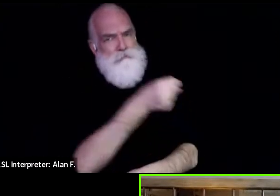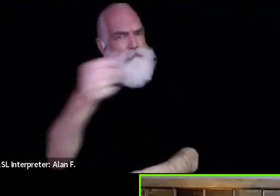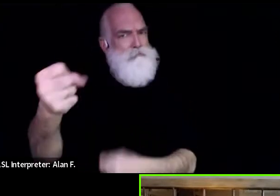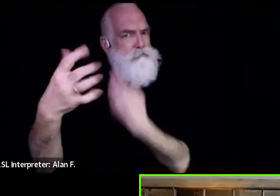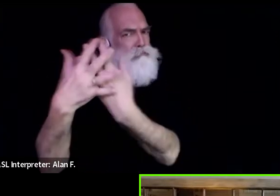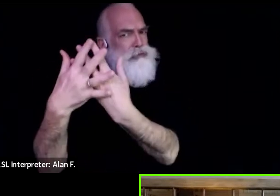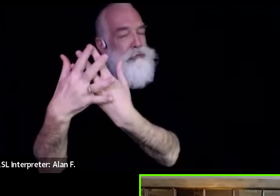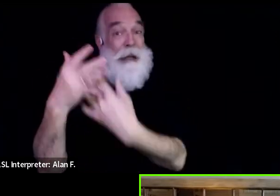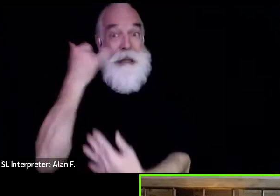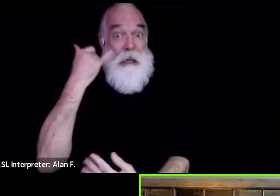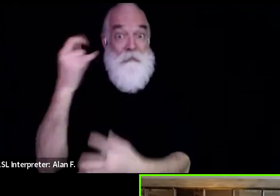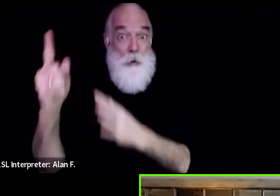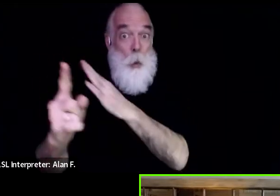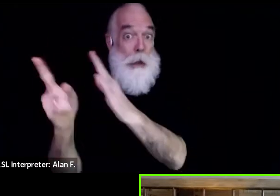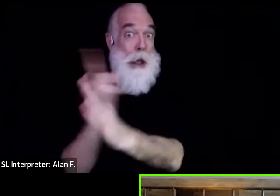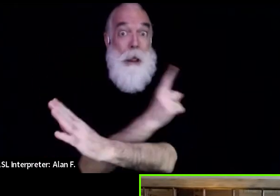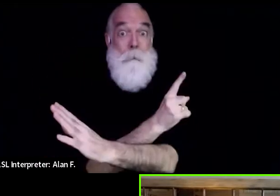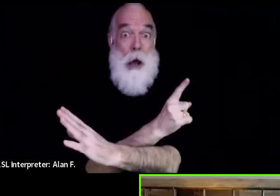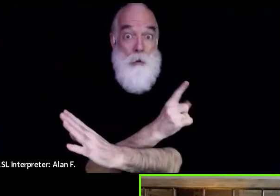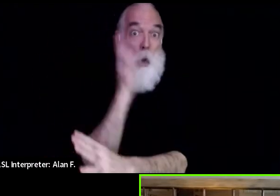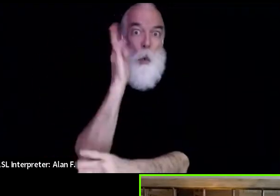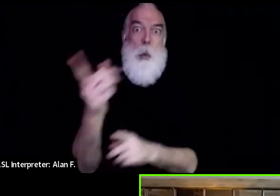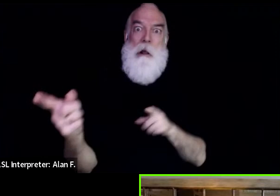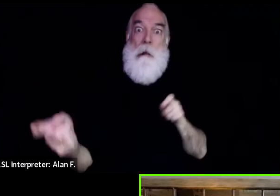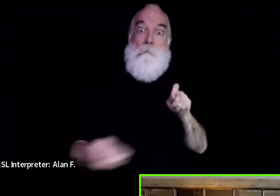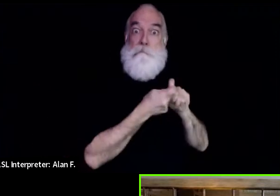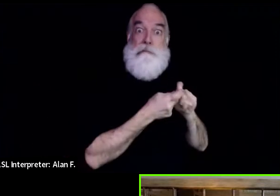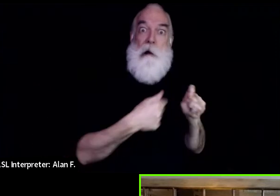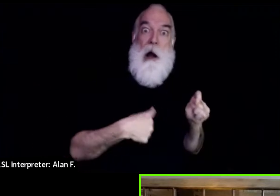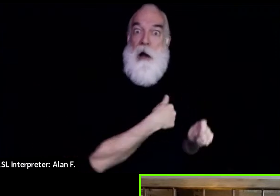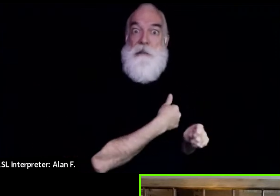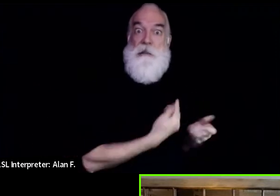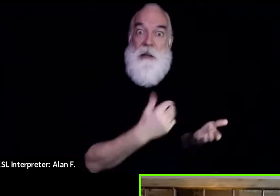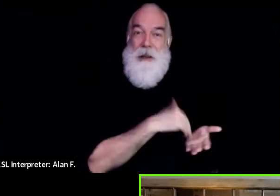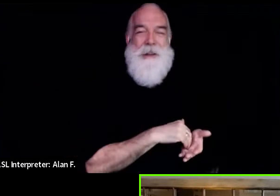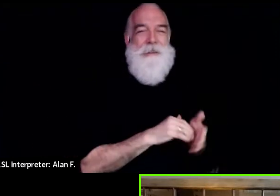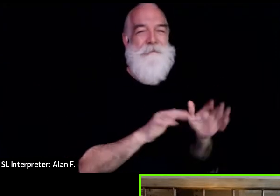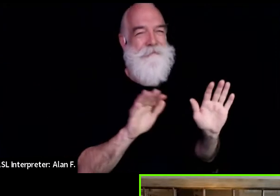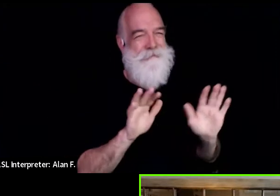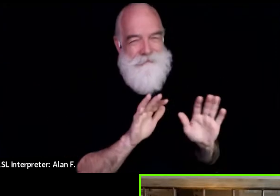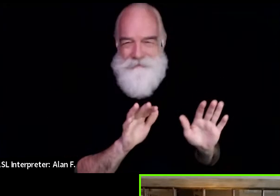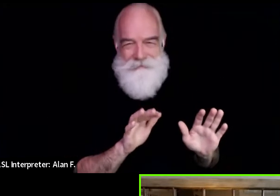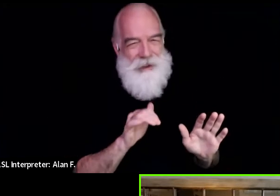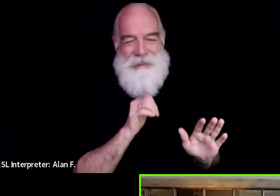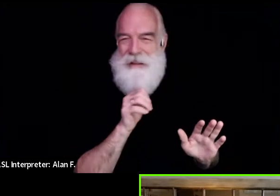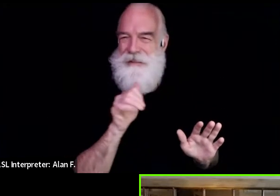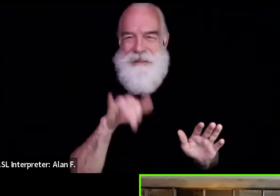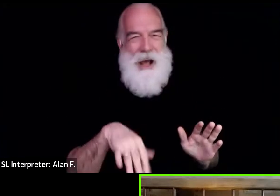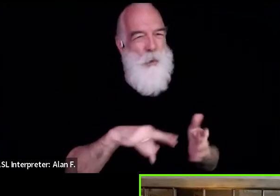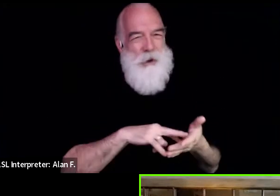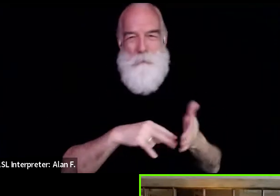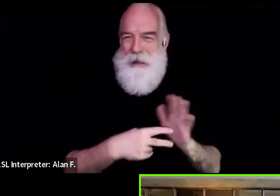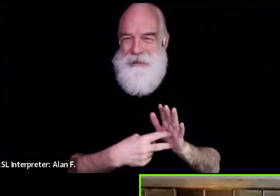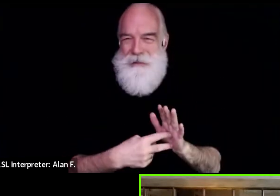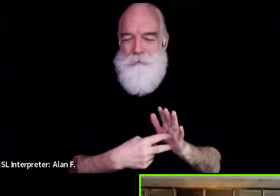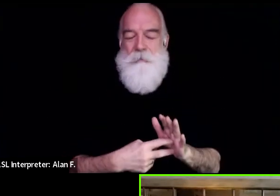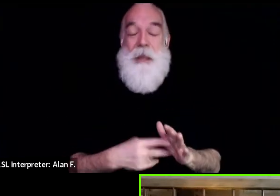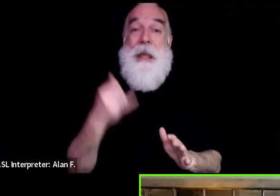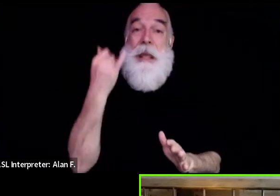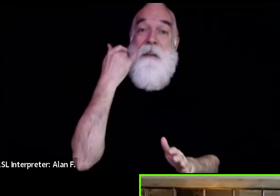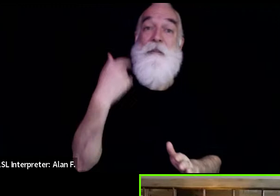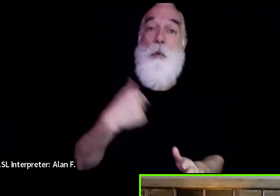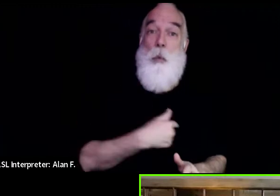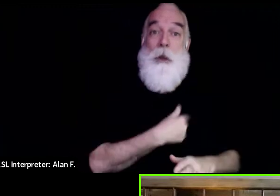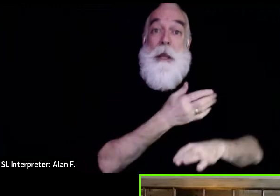the reality of it. But I do believe that if we do meaningful work, meaningful, sustained work, you're going to see